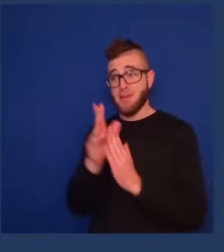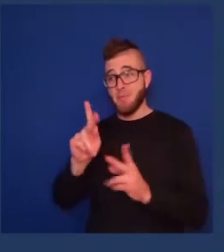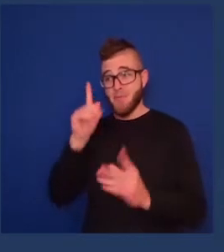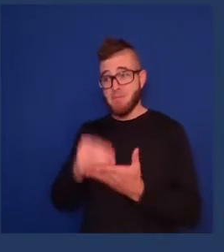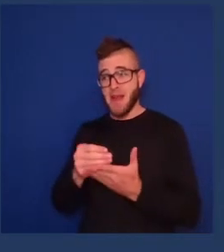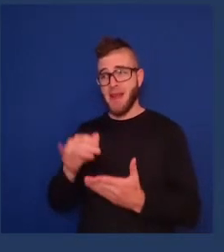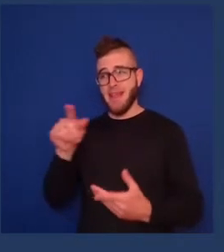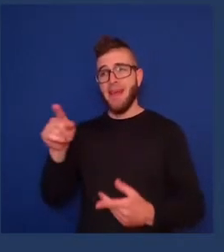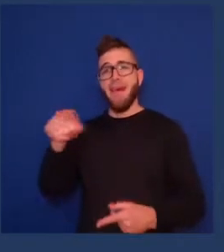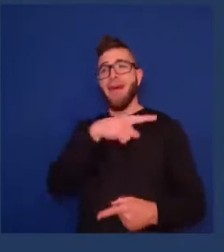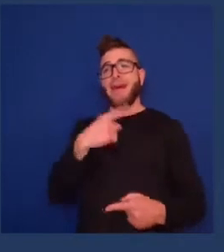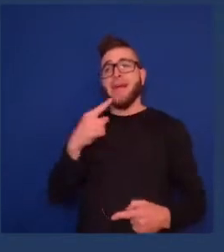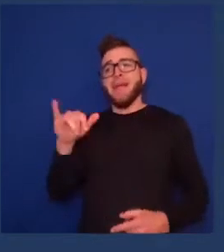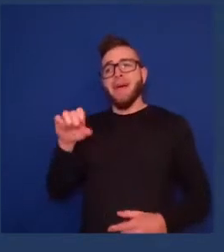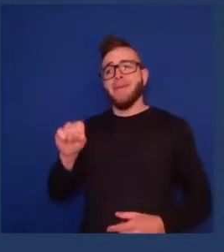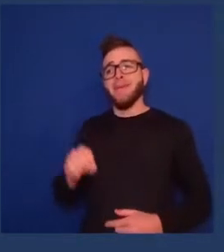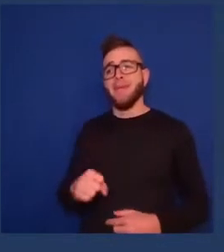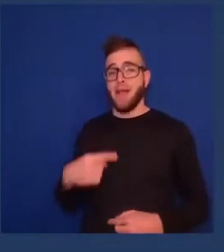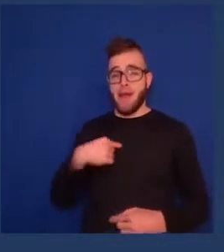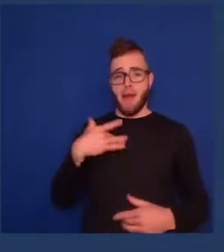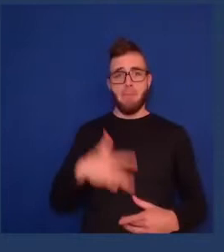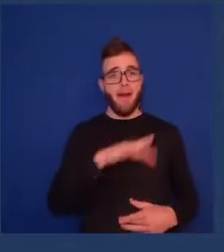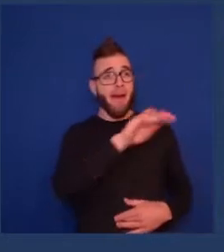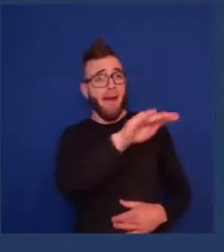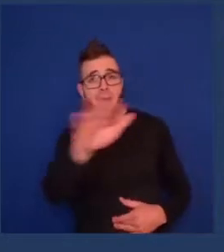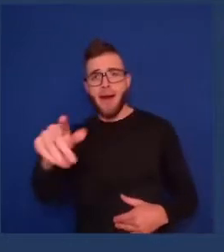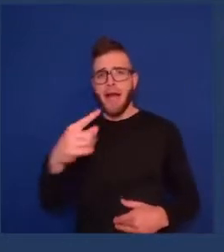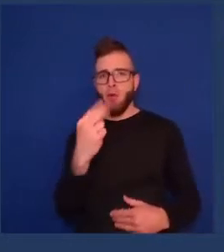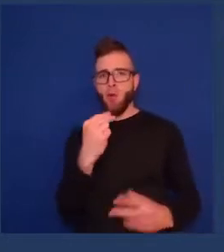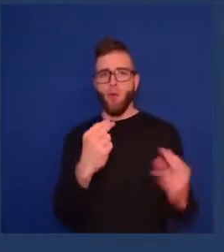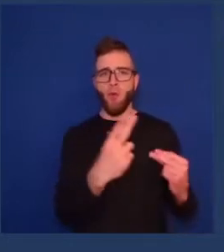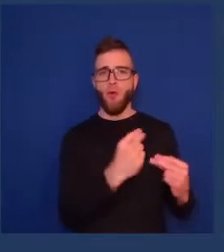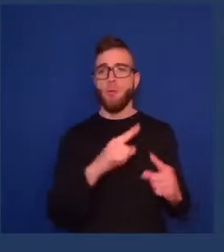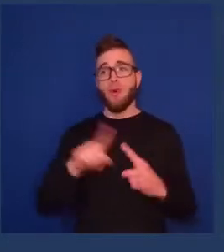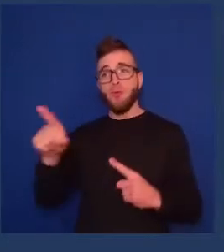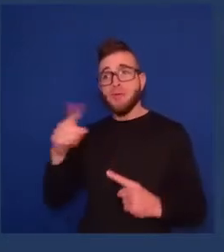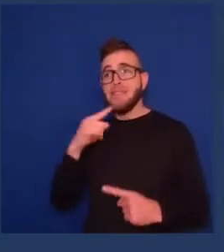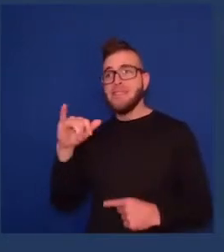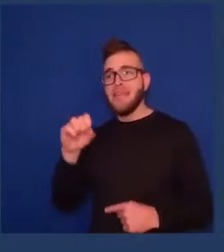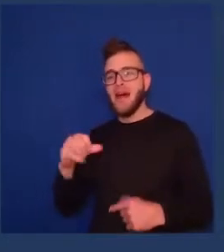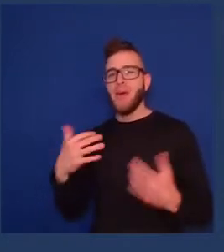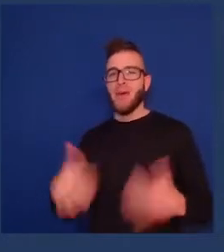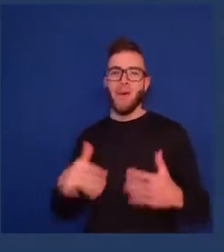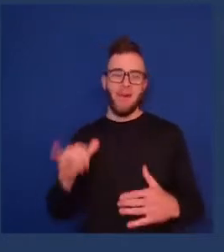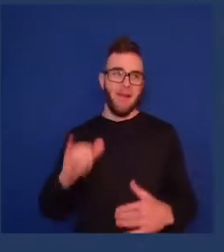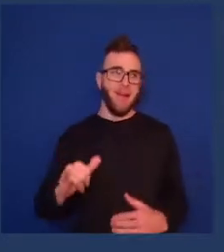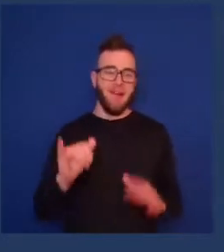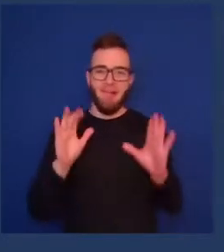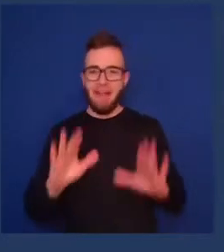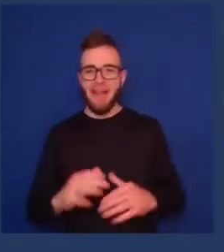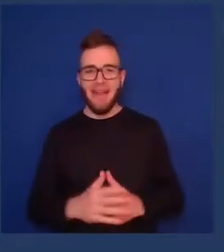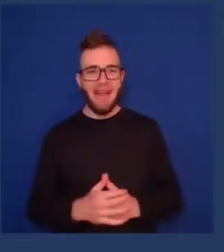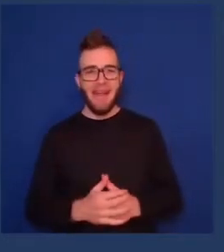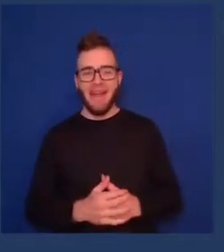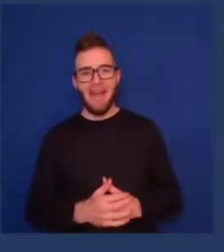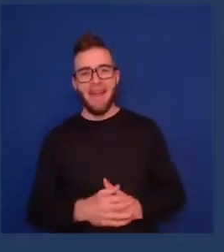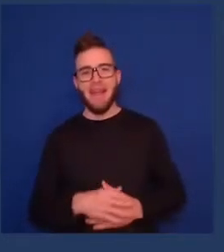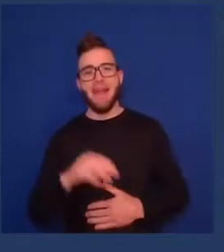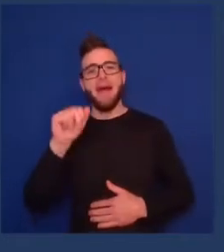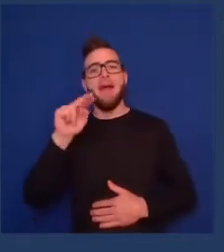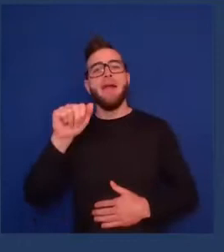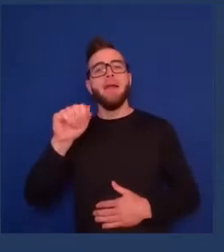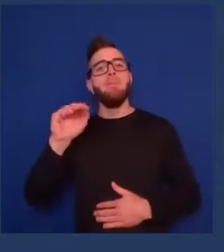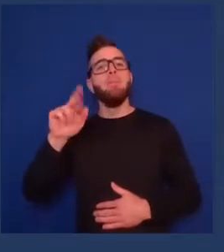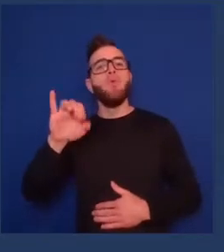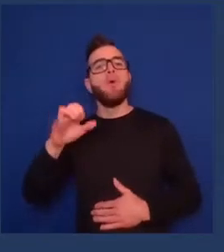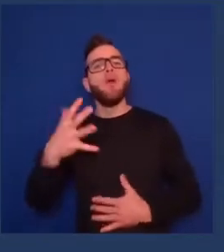myself. I think when you ask them, they say yes too. That's the good part. I ask people for money all the time. They say no, but when you ask them, they say yes, which